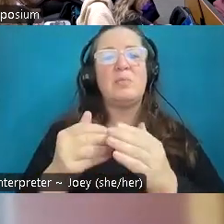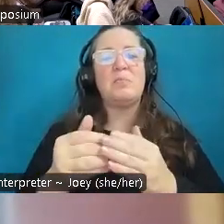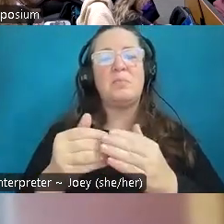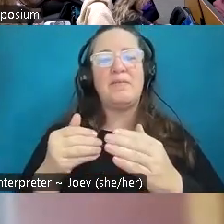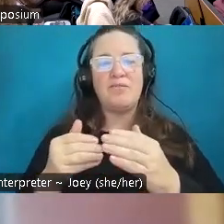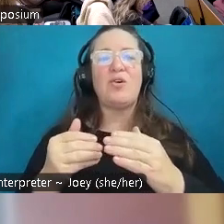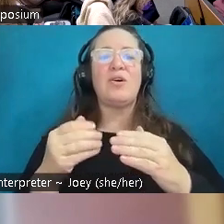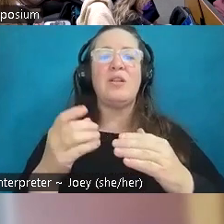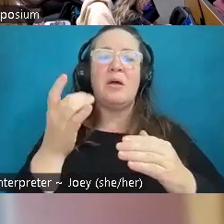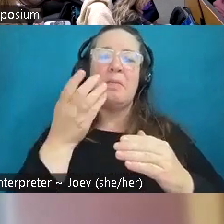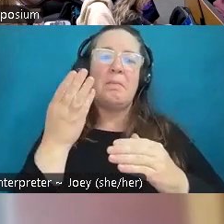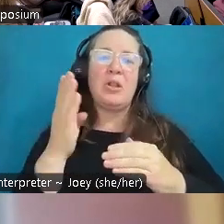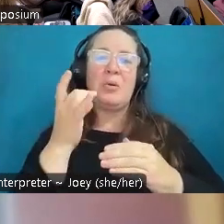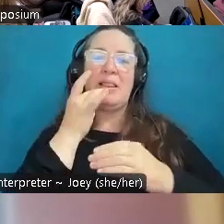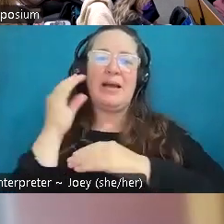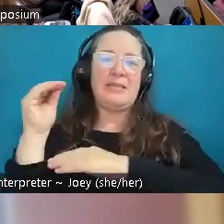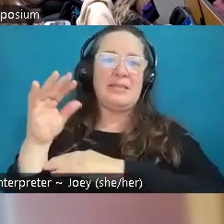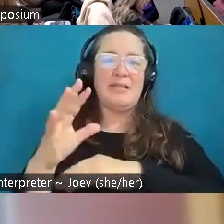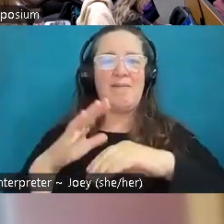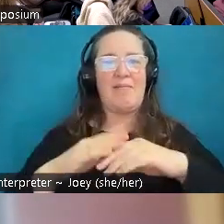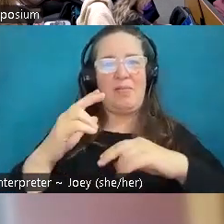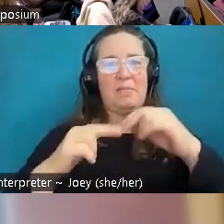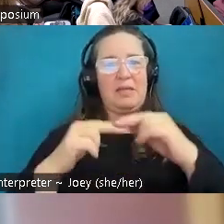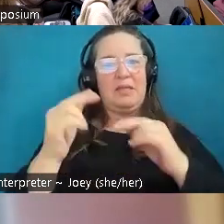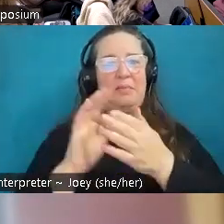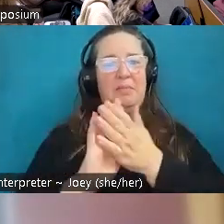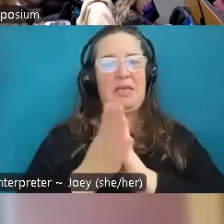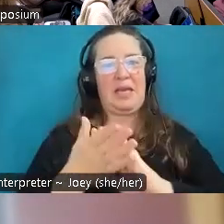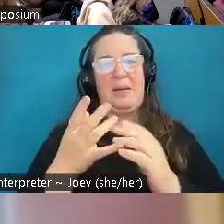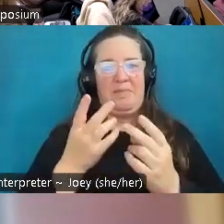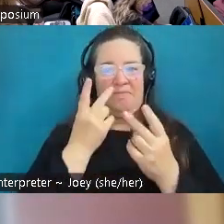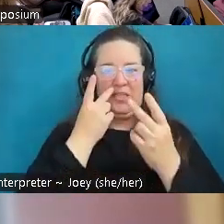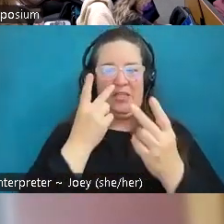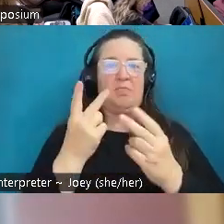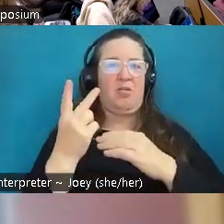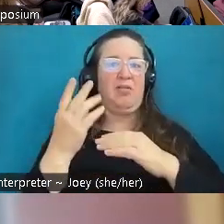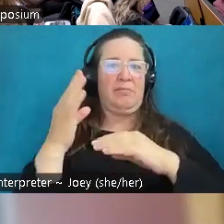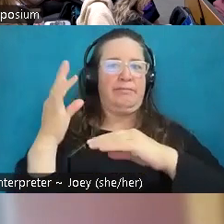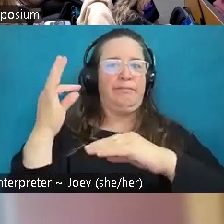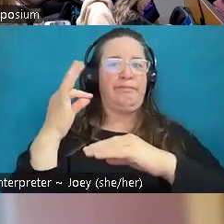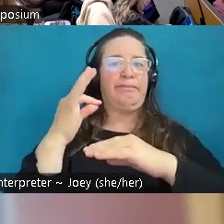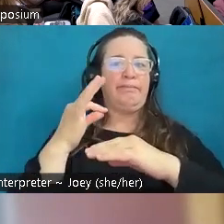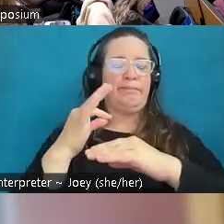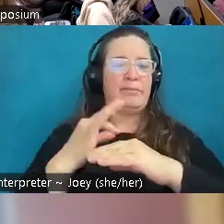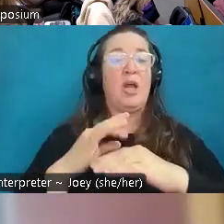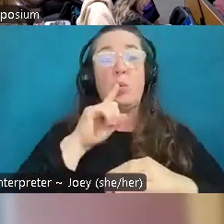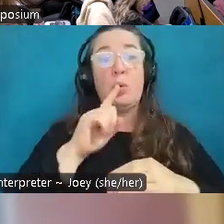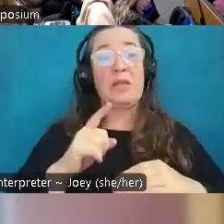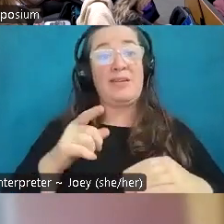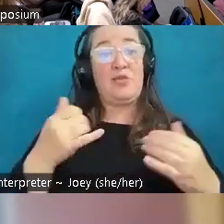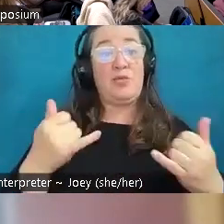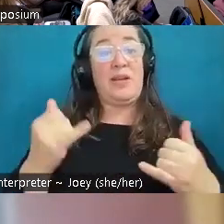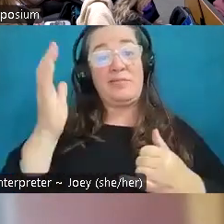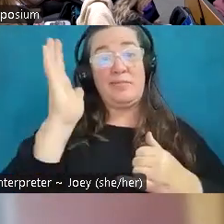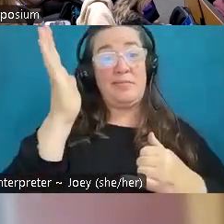In addition, I need to let you know that the talk is really just mine and does not represent the official position of